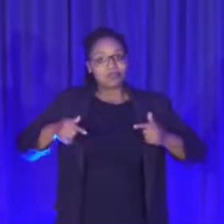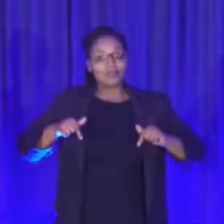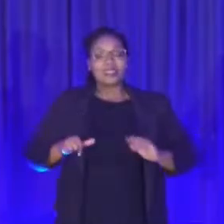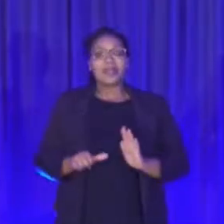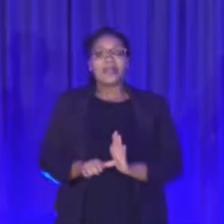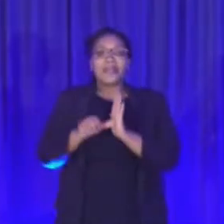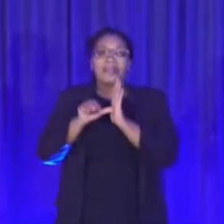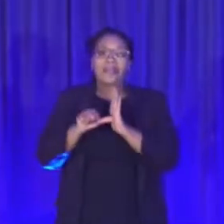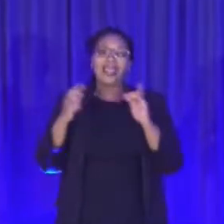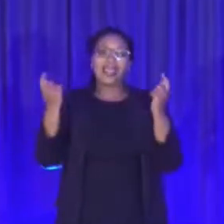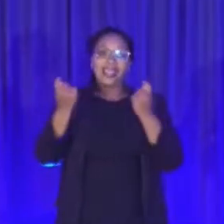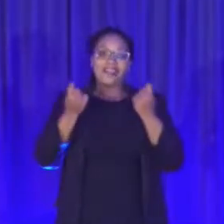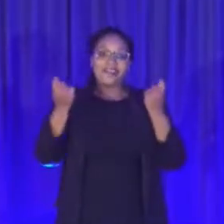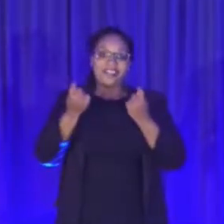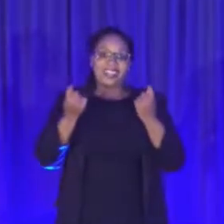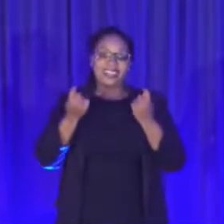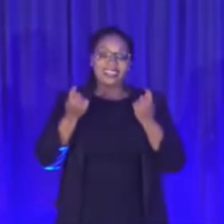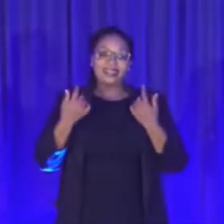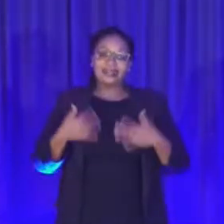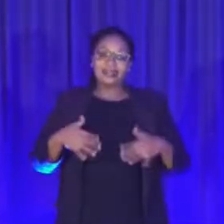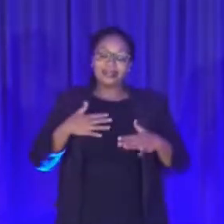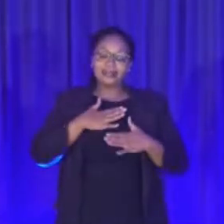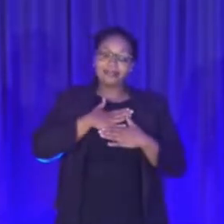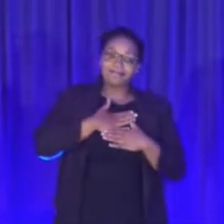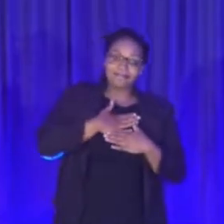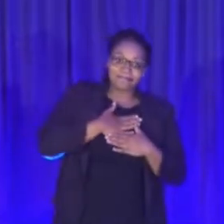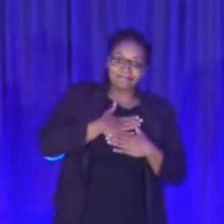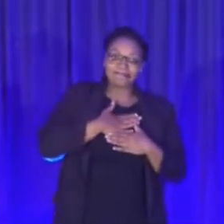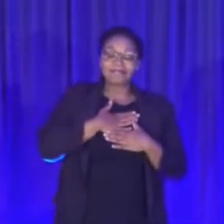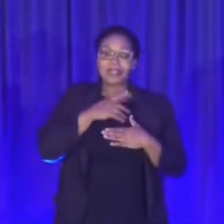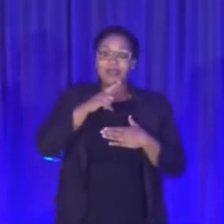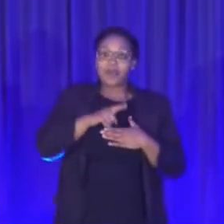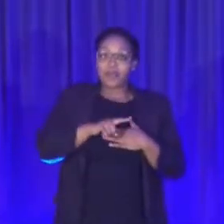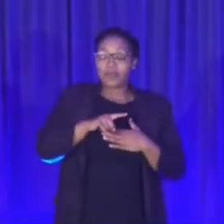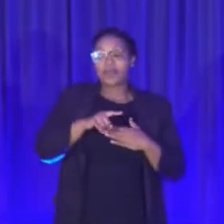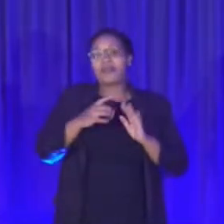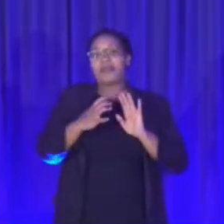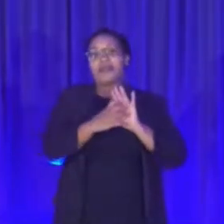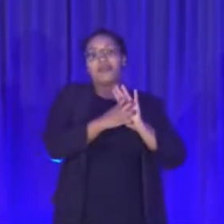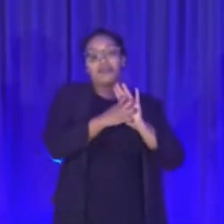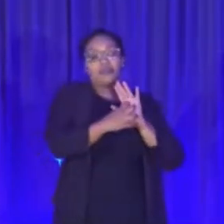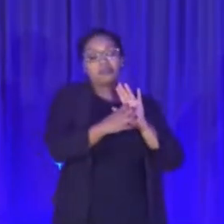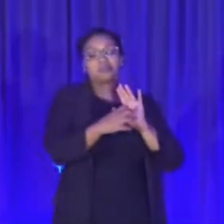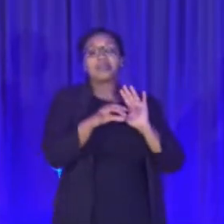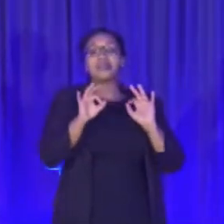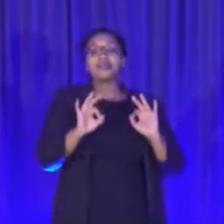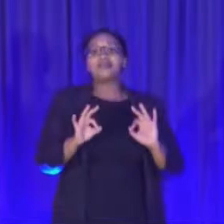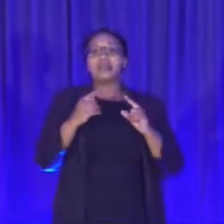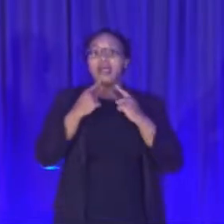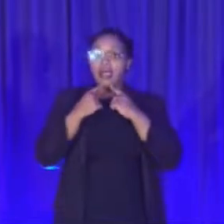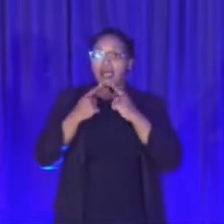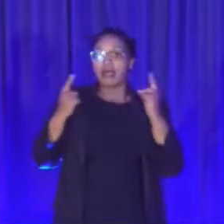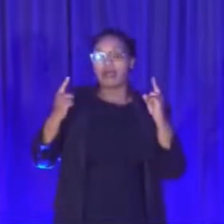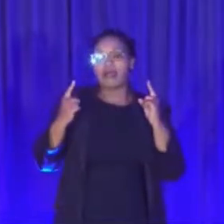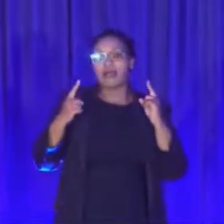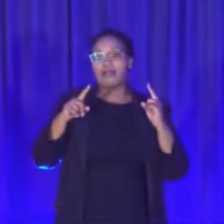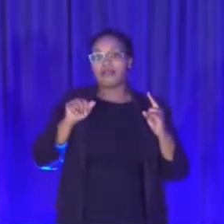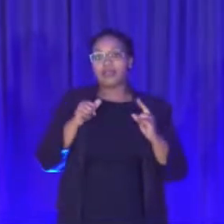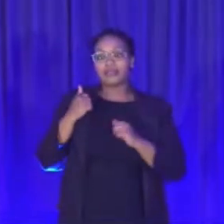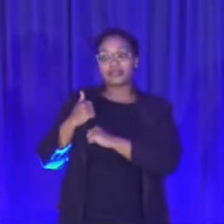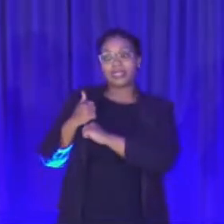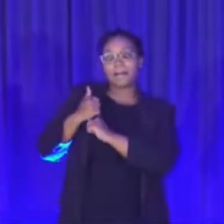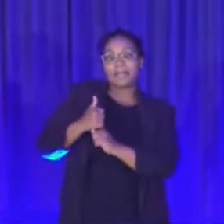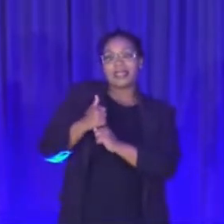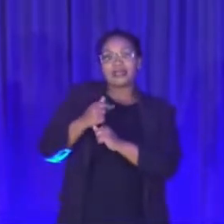occasion, the official launch of our campaign logo and tagline for the imminent elections